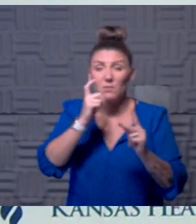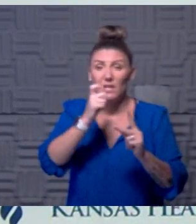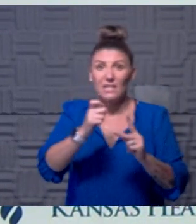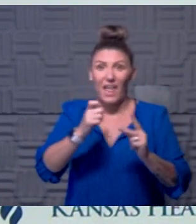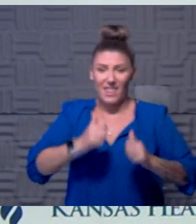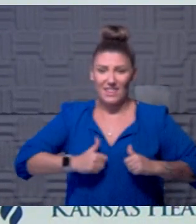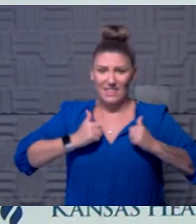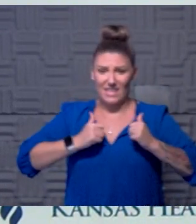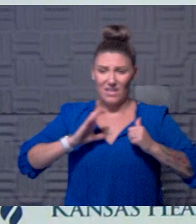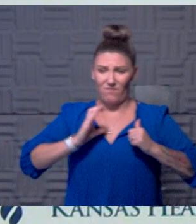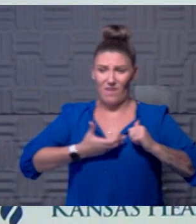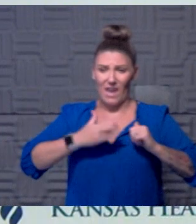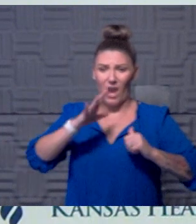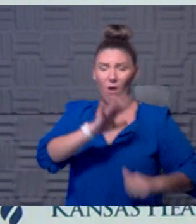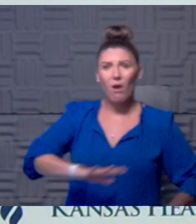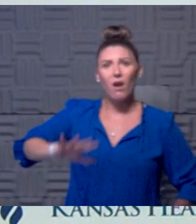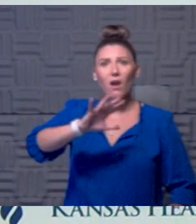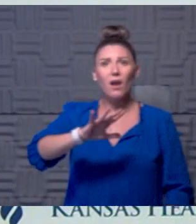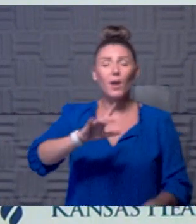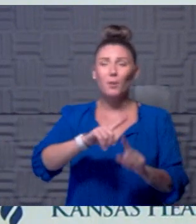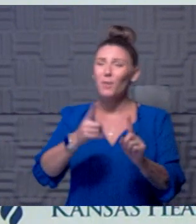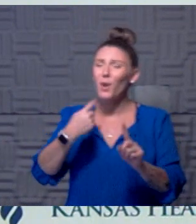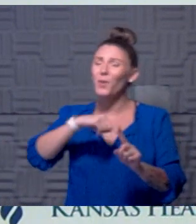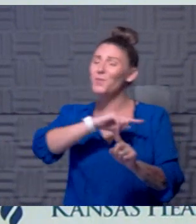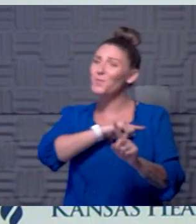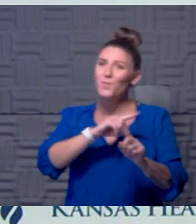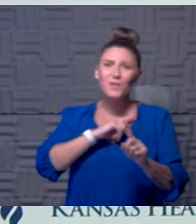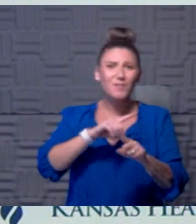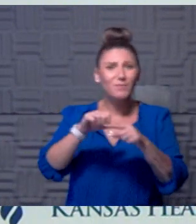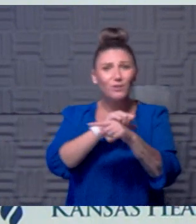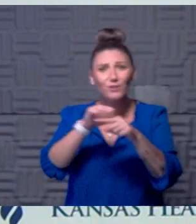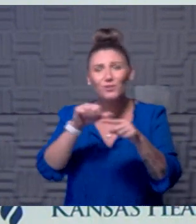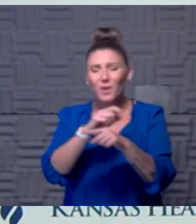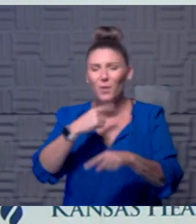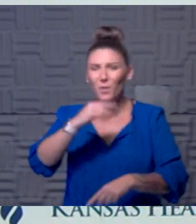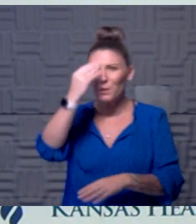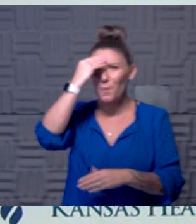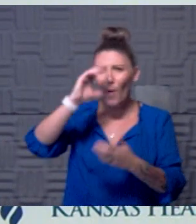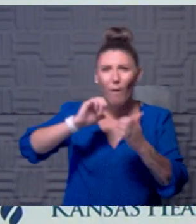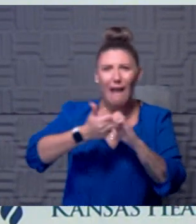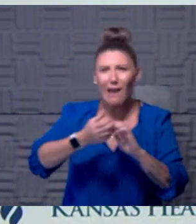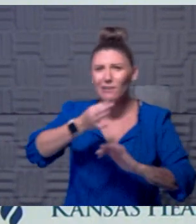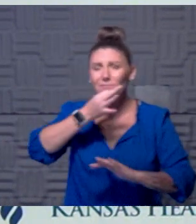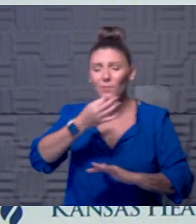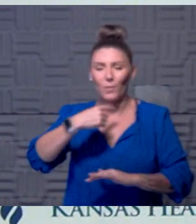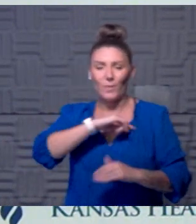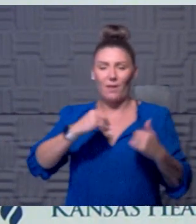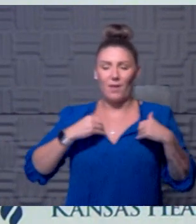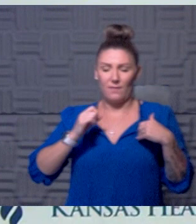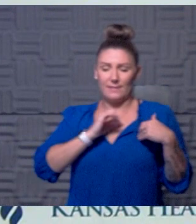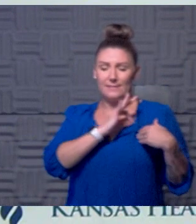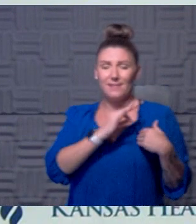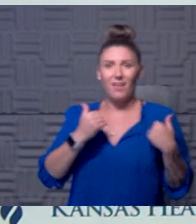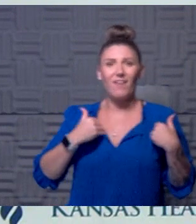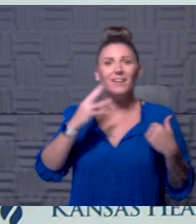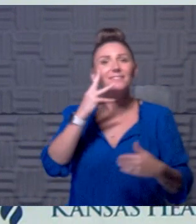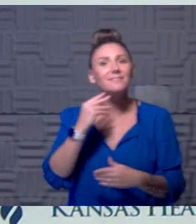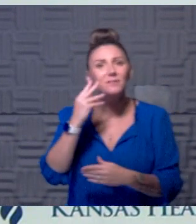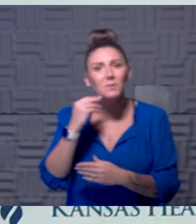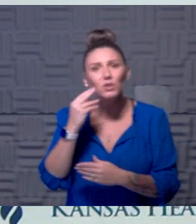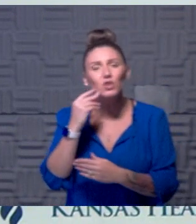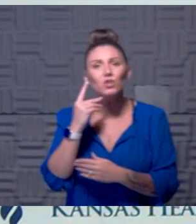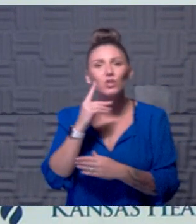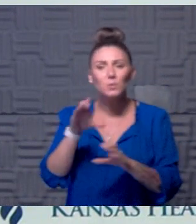world, but this is what we do. We've been trained to do this. We know how to do this. We have the staff that has the experience to